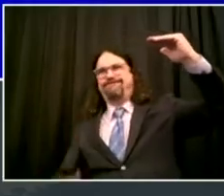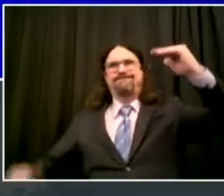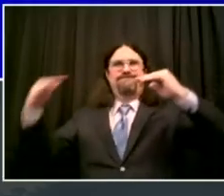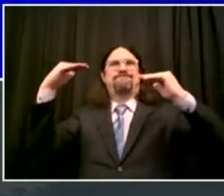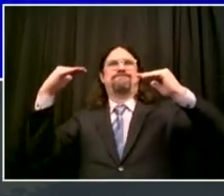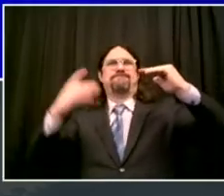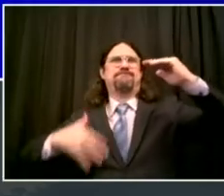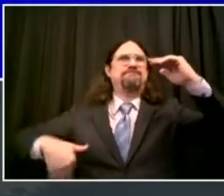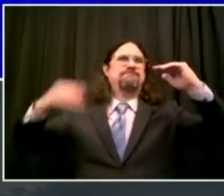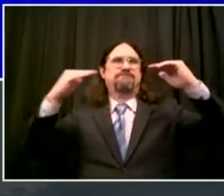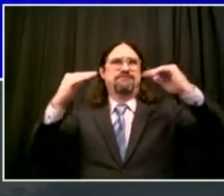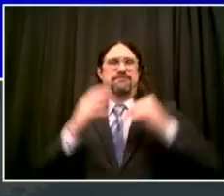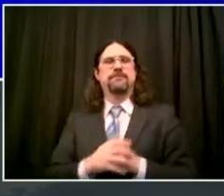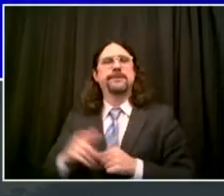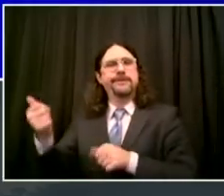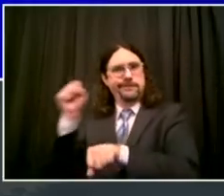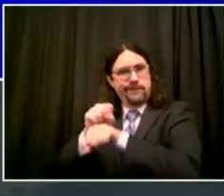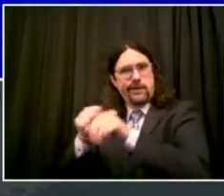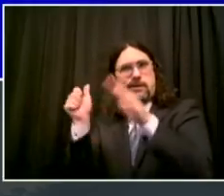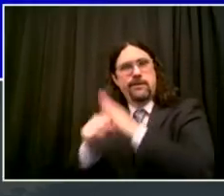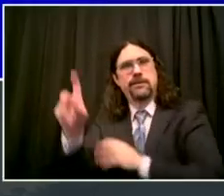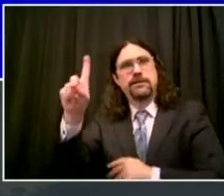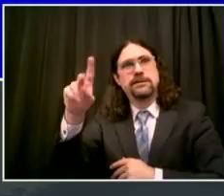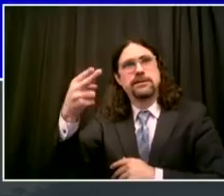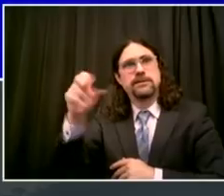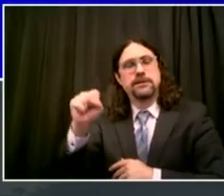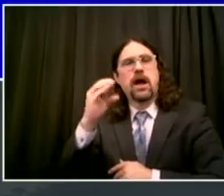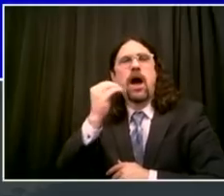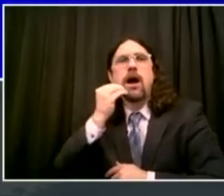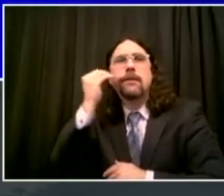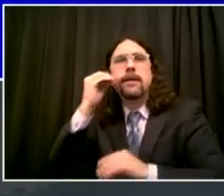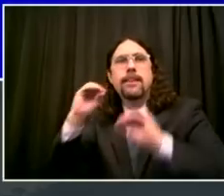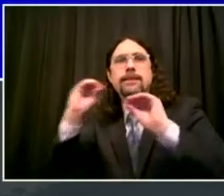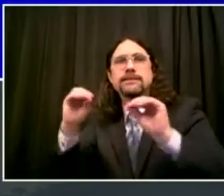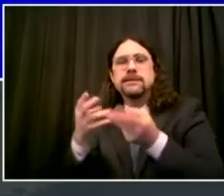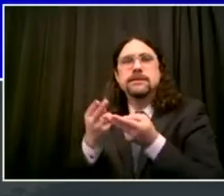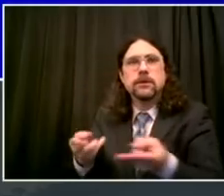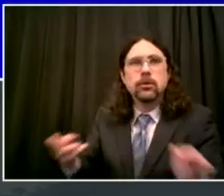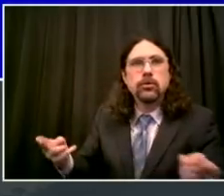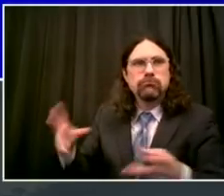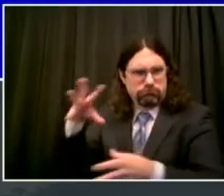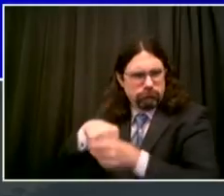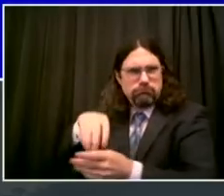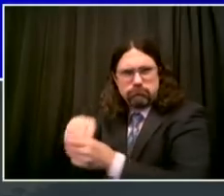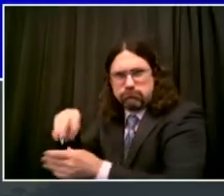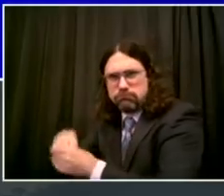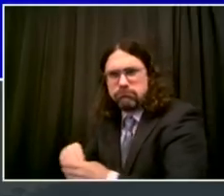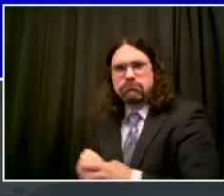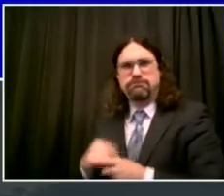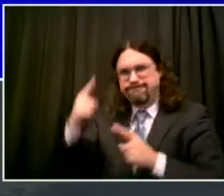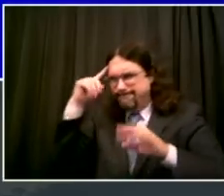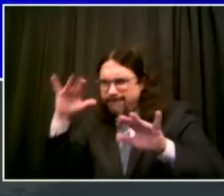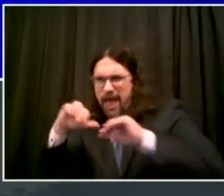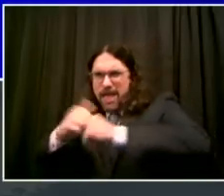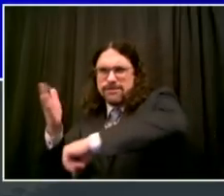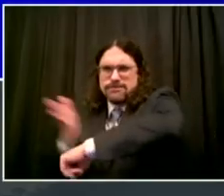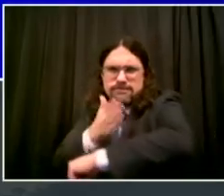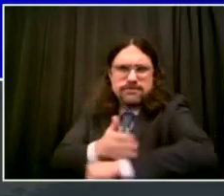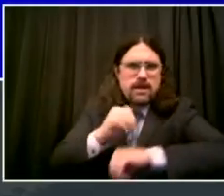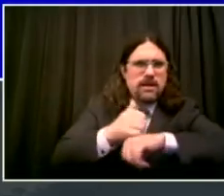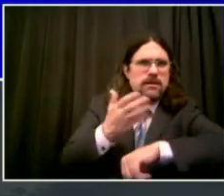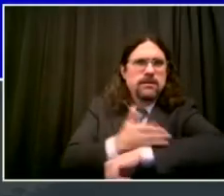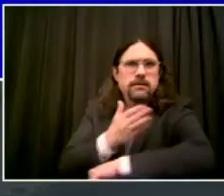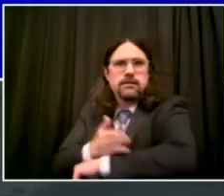needed in a way that was part of every community and fair to every community. So she's going to come in now as Chief Equity